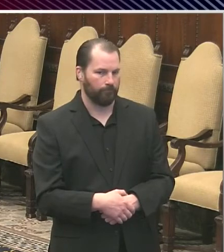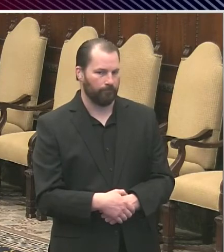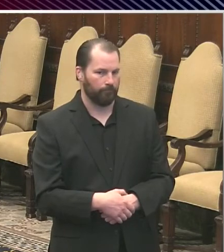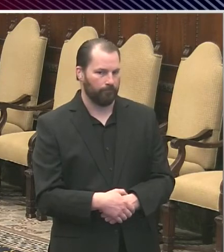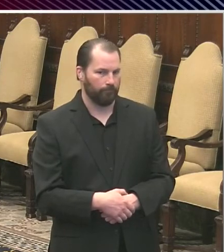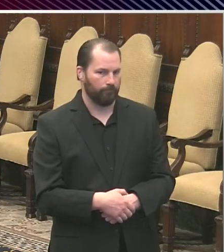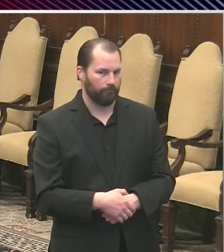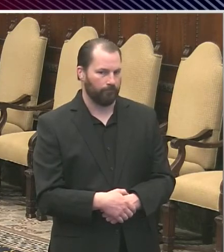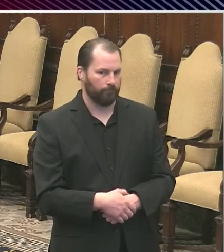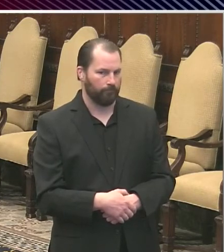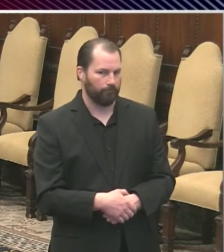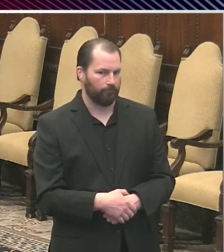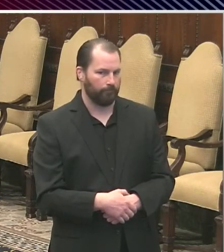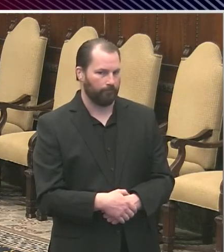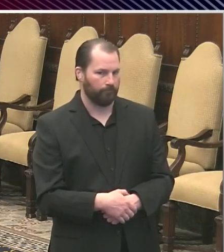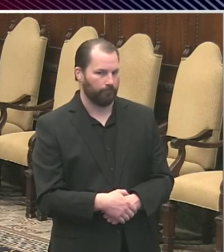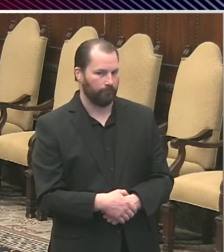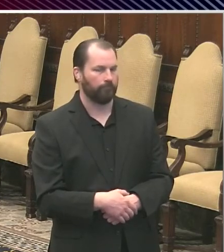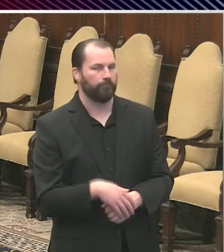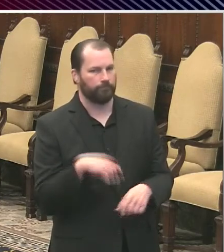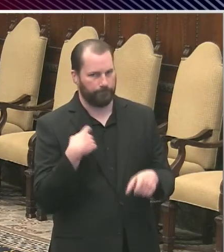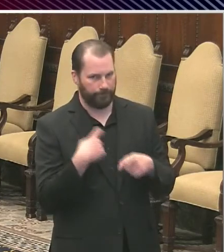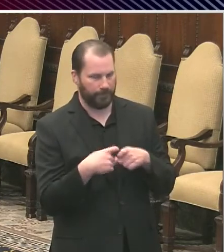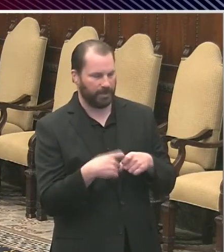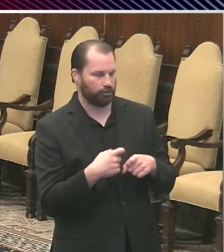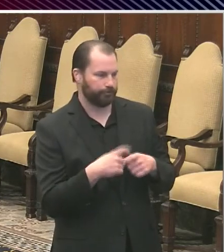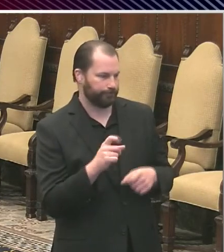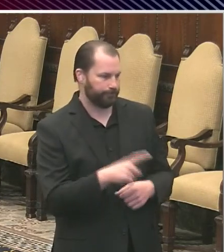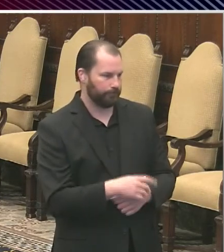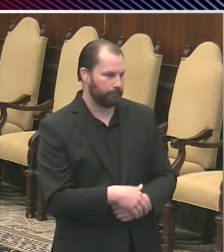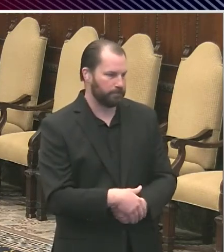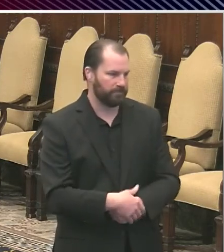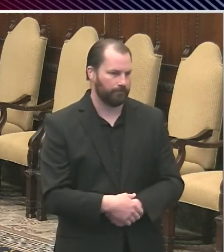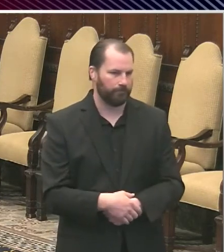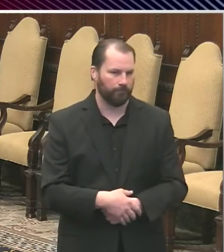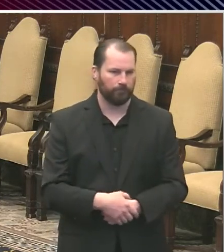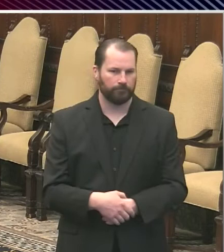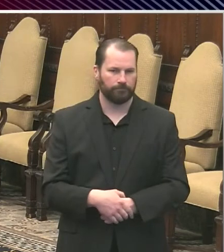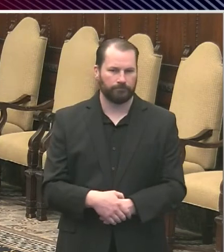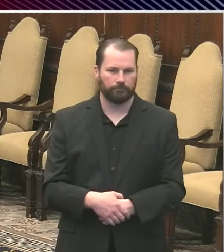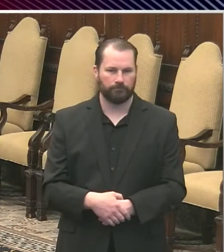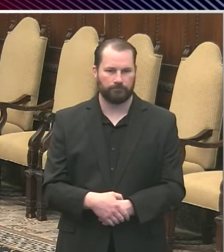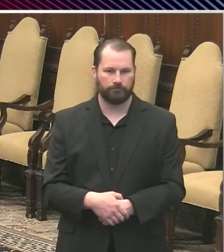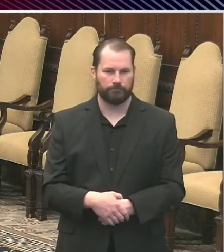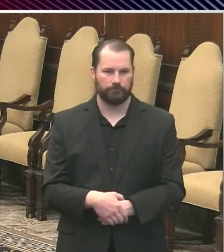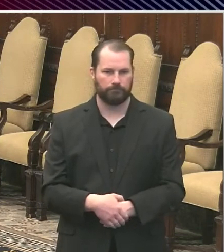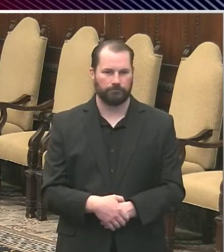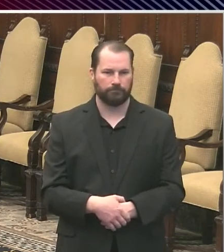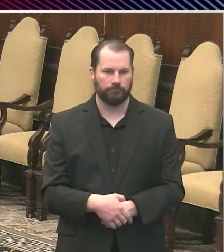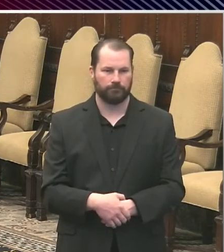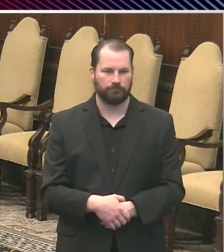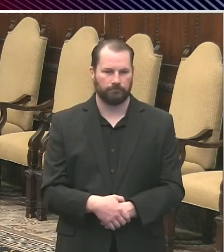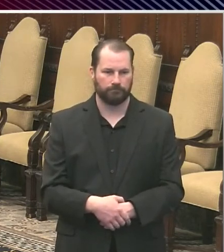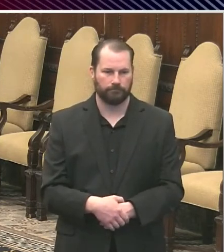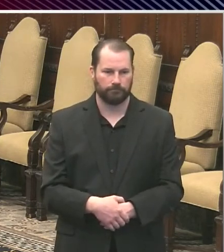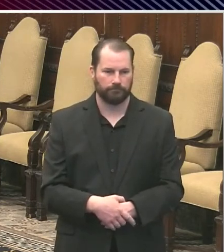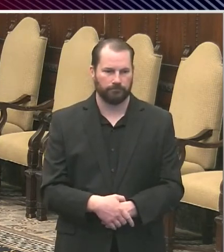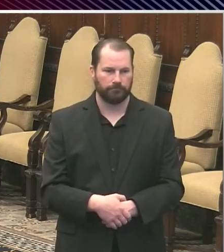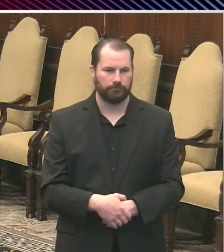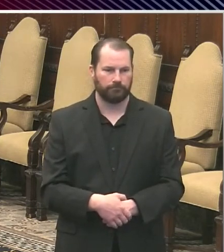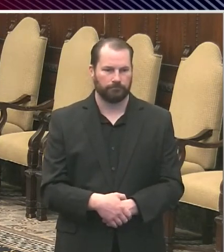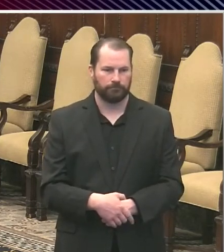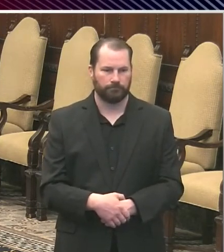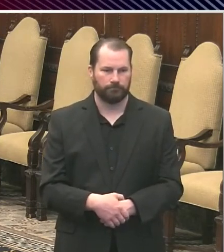questions. La primera es si han detectado alguna área de Filadelfia o algún